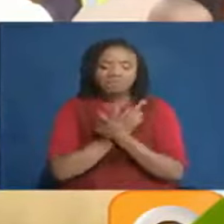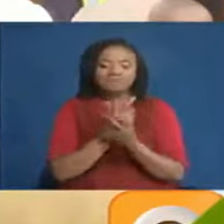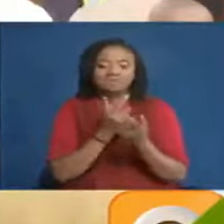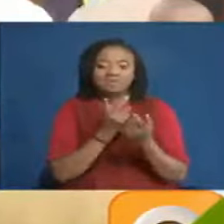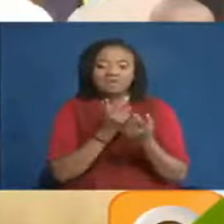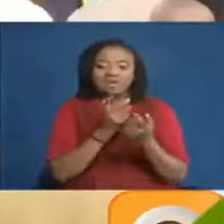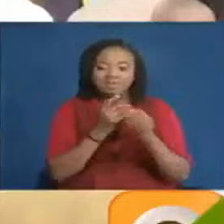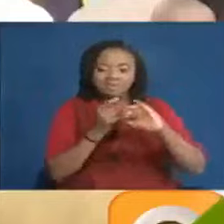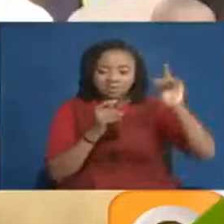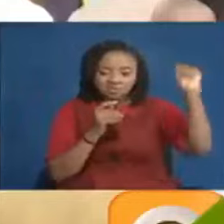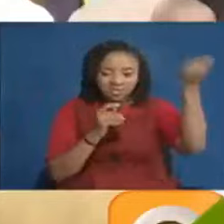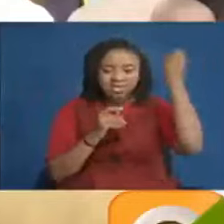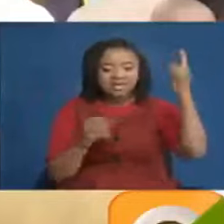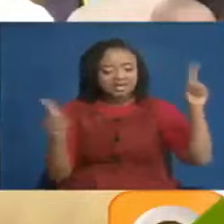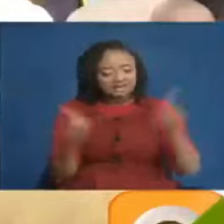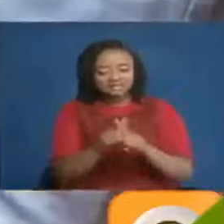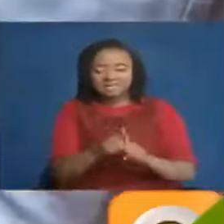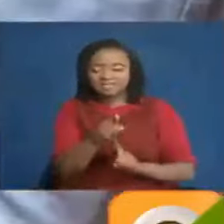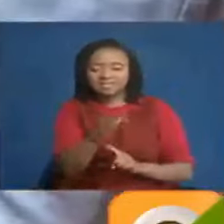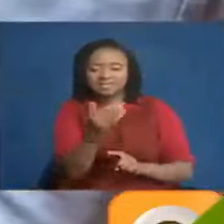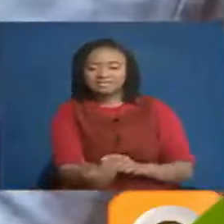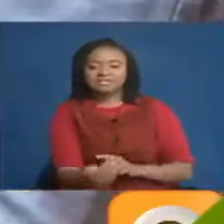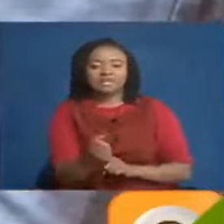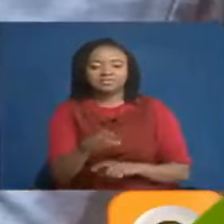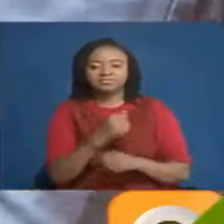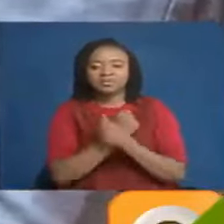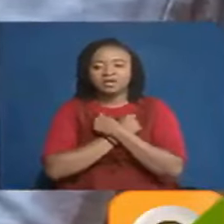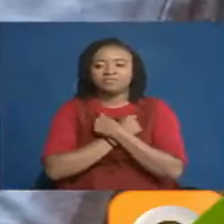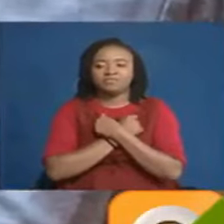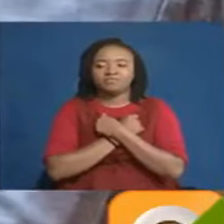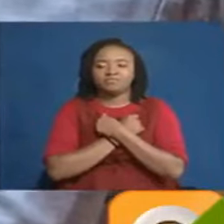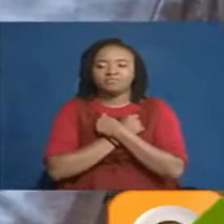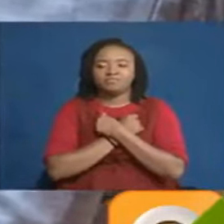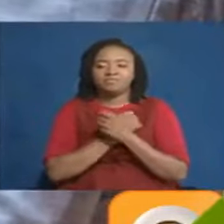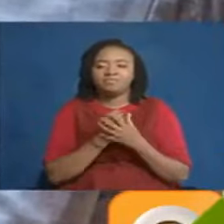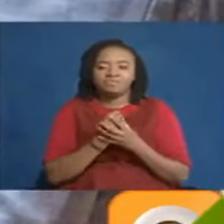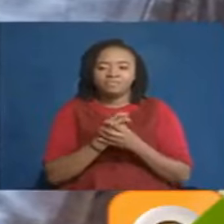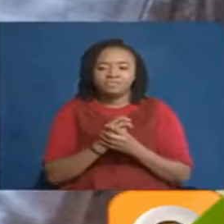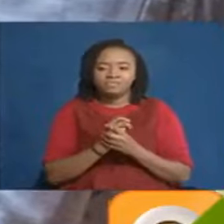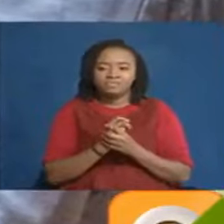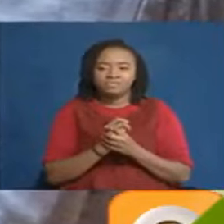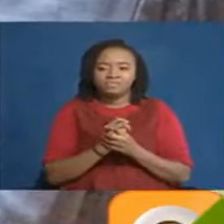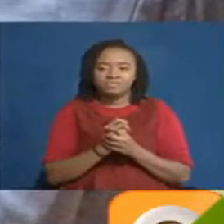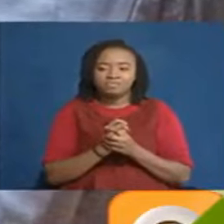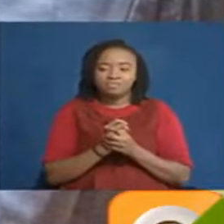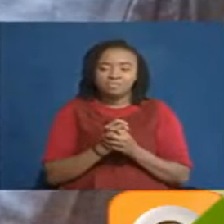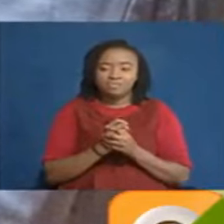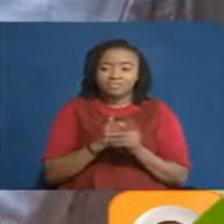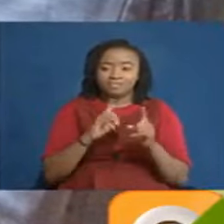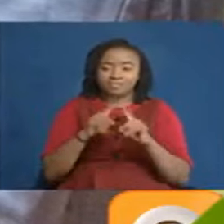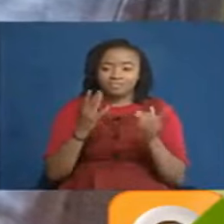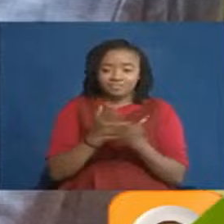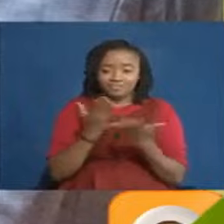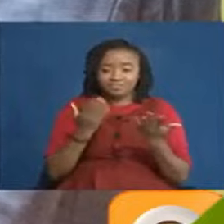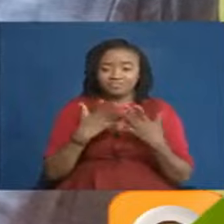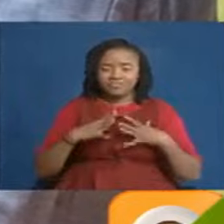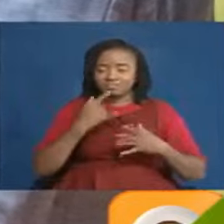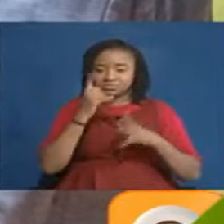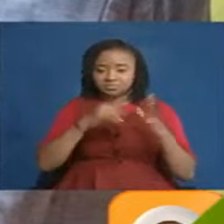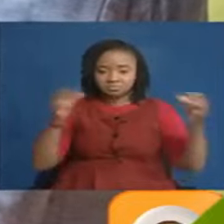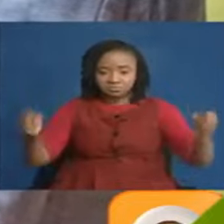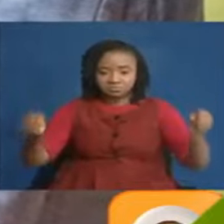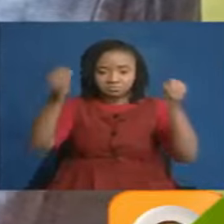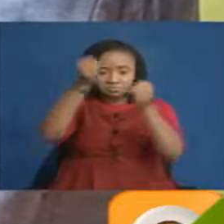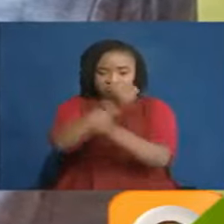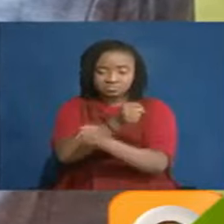unataka mlima, upende mtoto wao pia. Some of the president's allies have said that they will be replacing the deputy president with